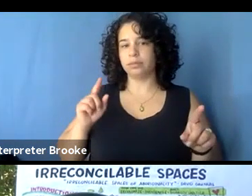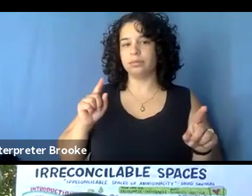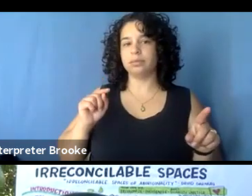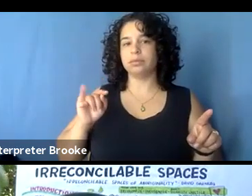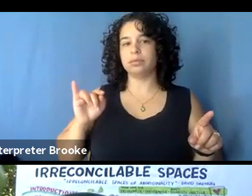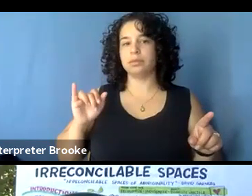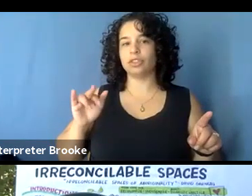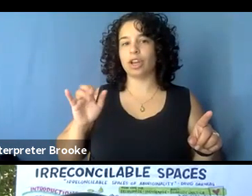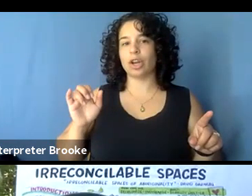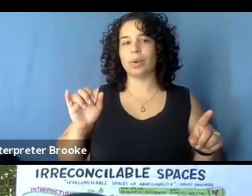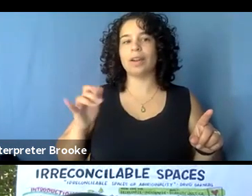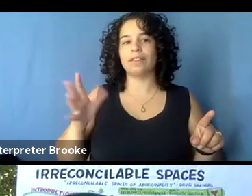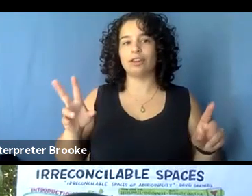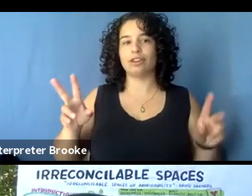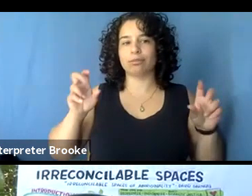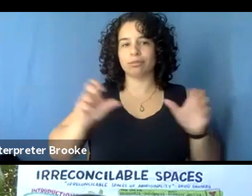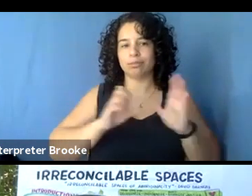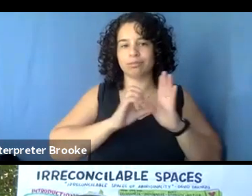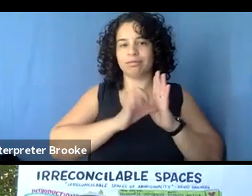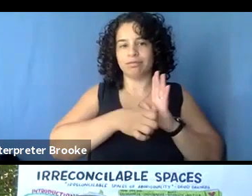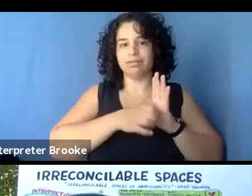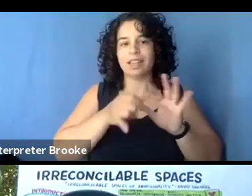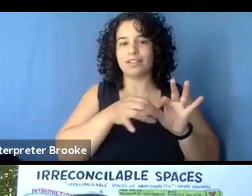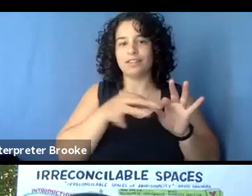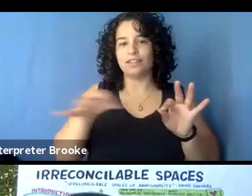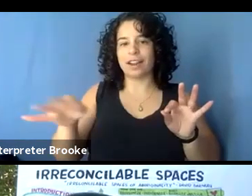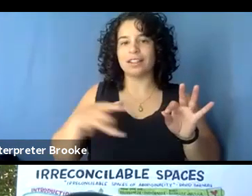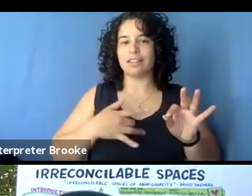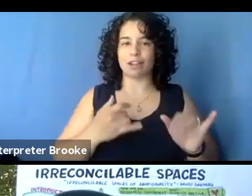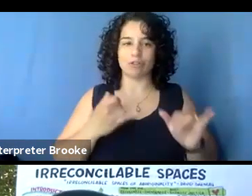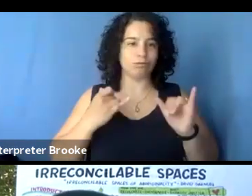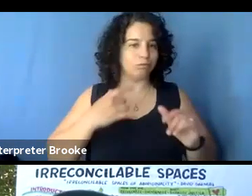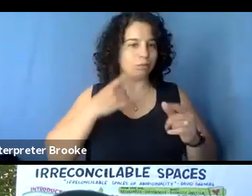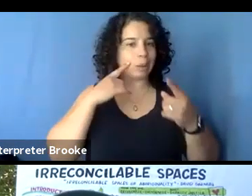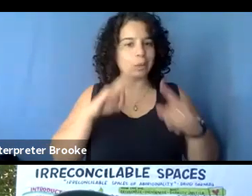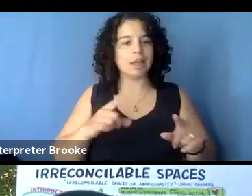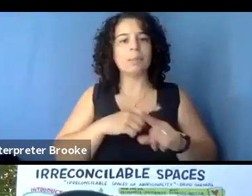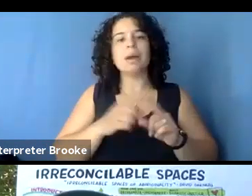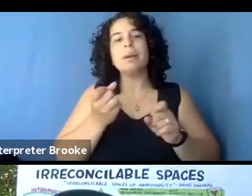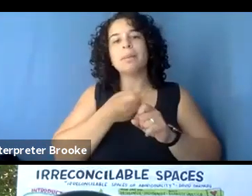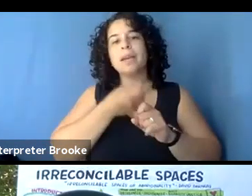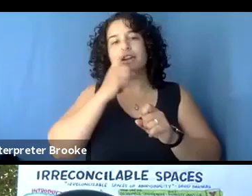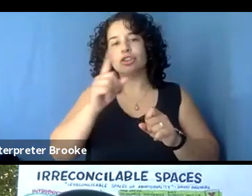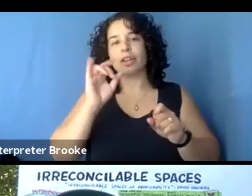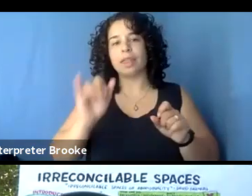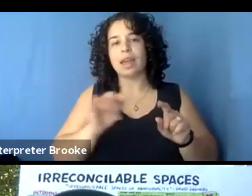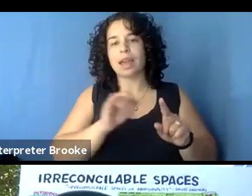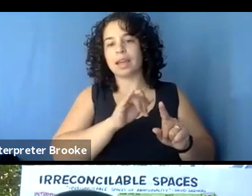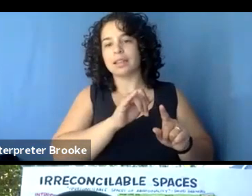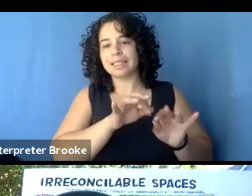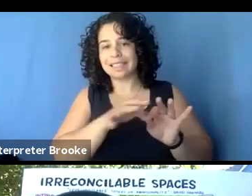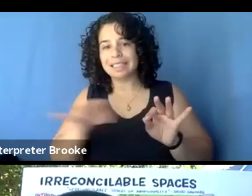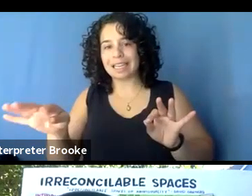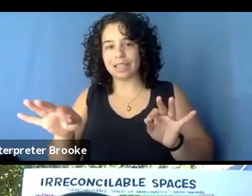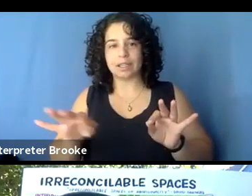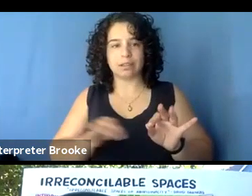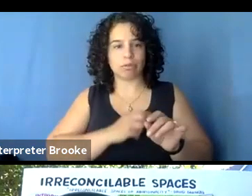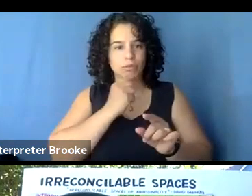beautiful phrase, which also resonated with me for sure. But I just wanted to make sure we had the turn of phrase correct, because it was really...